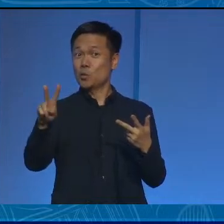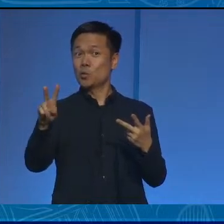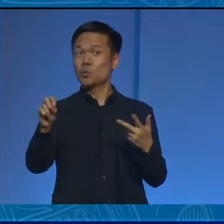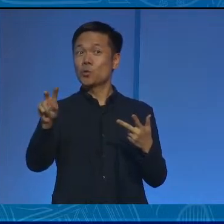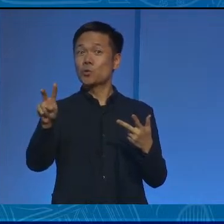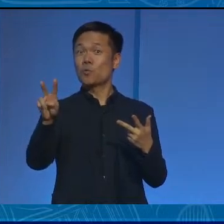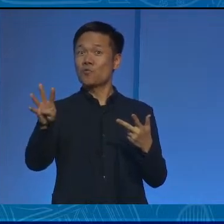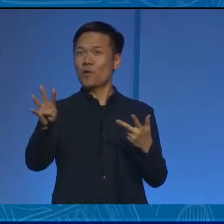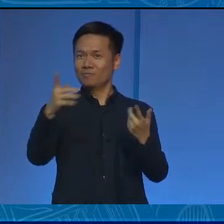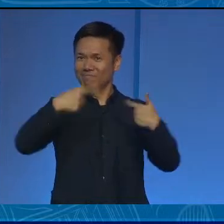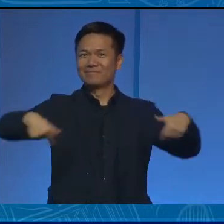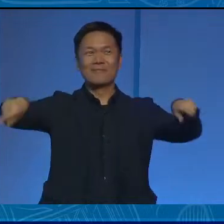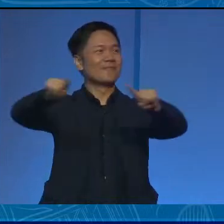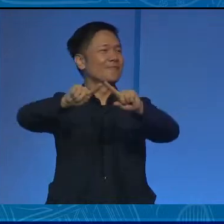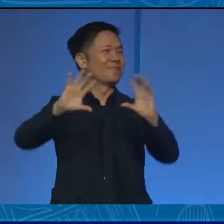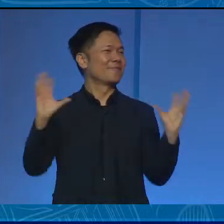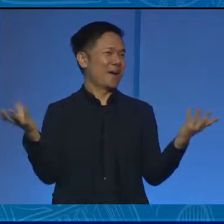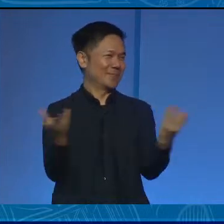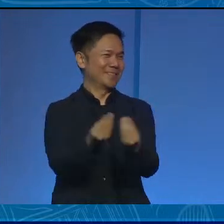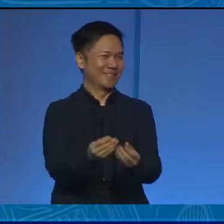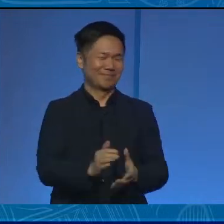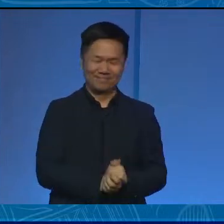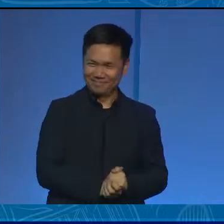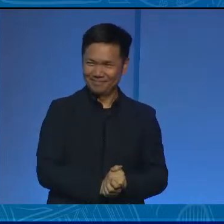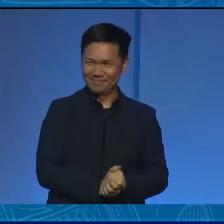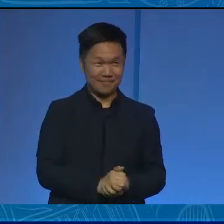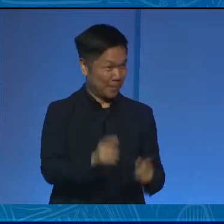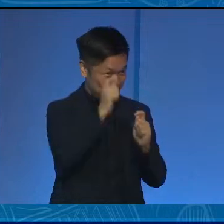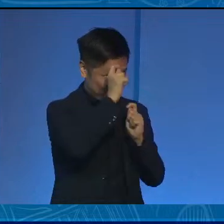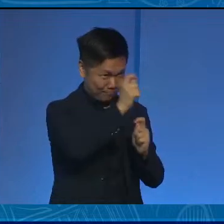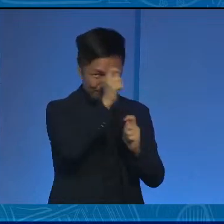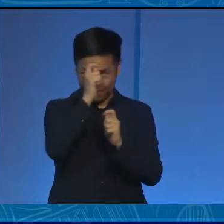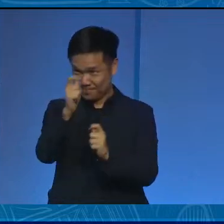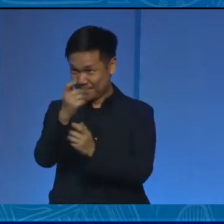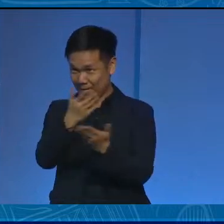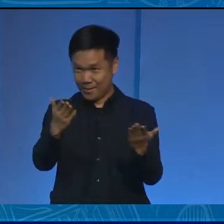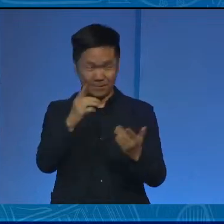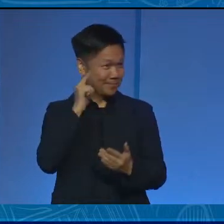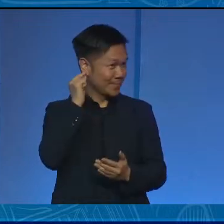2024 family. Ladies and gentlemen, good afternoon.